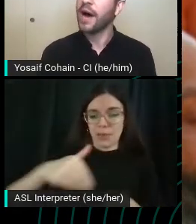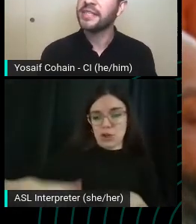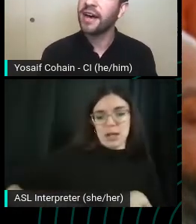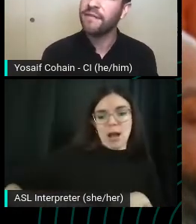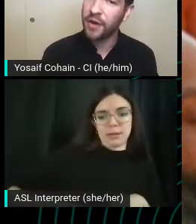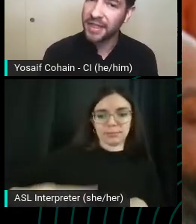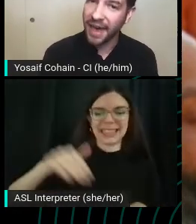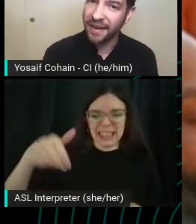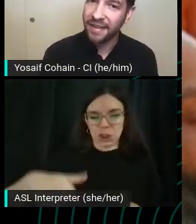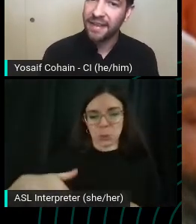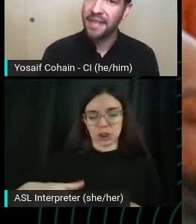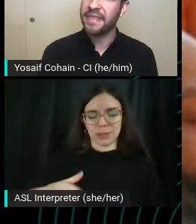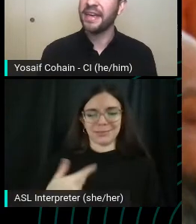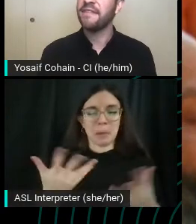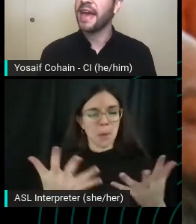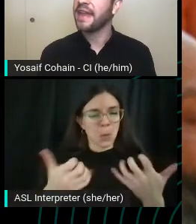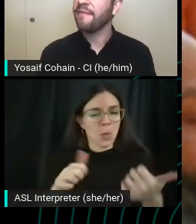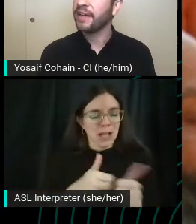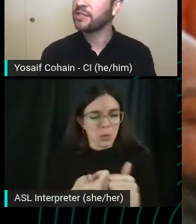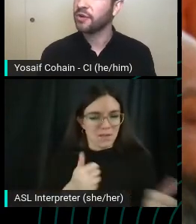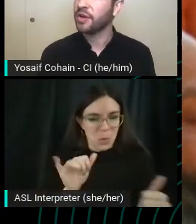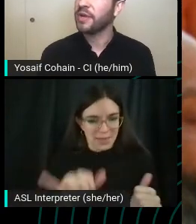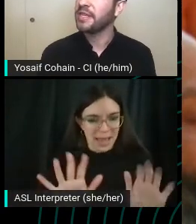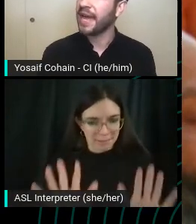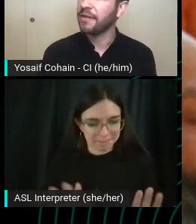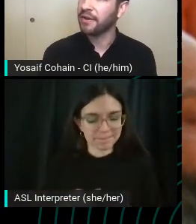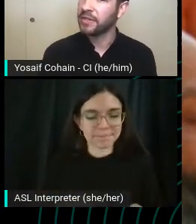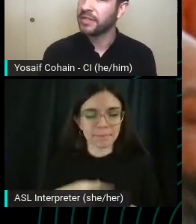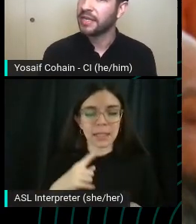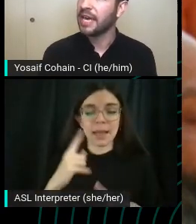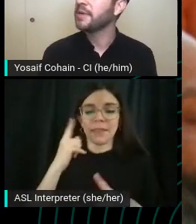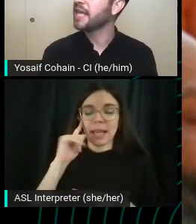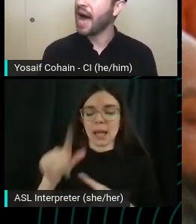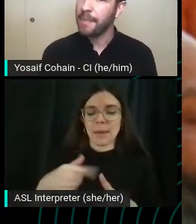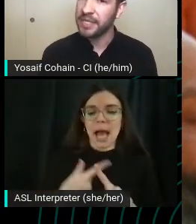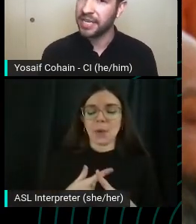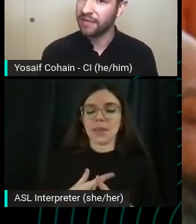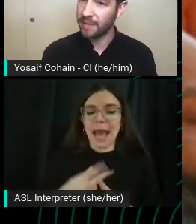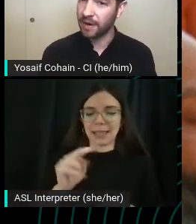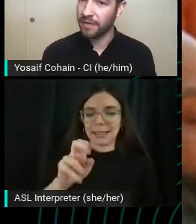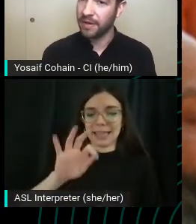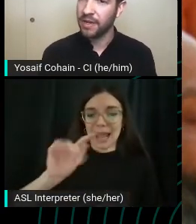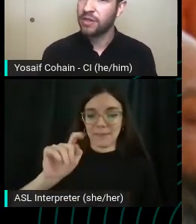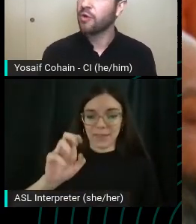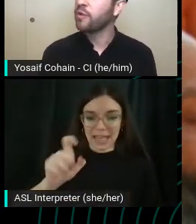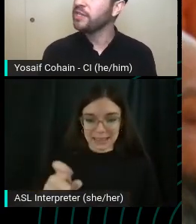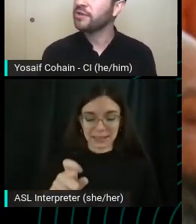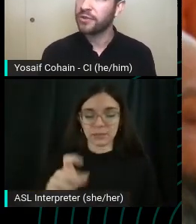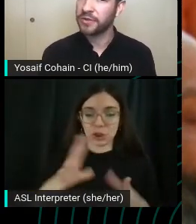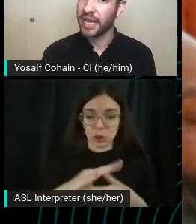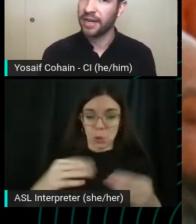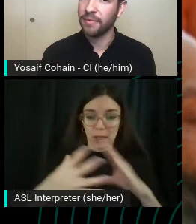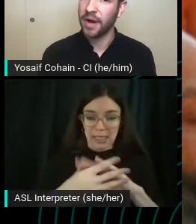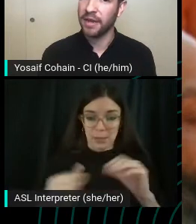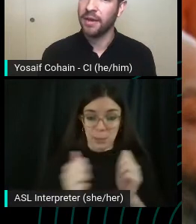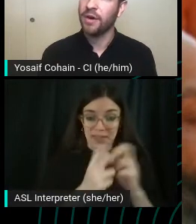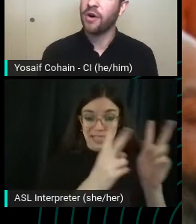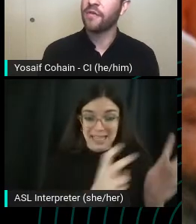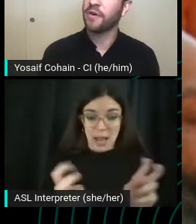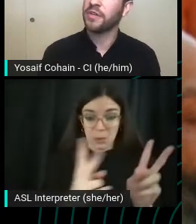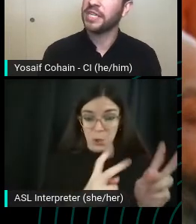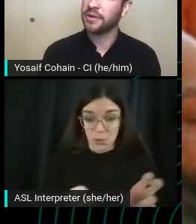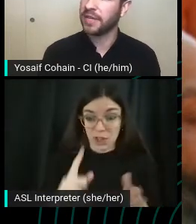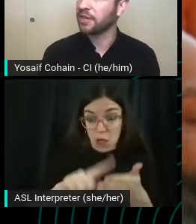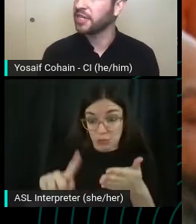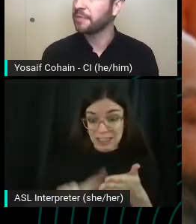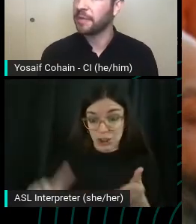We want to avoid that. Think of that Netflix story with the downloads. It was the opposite of HIPPO. The researchers' data won